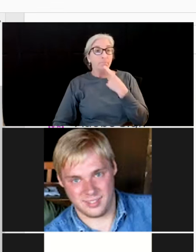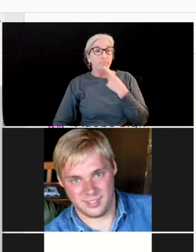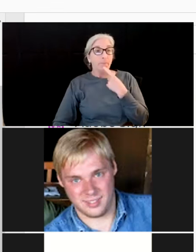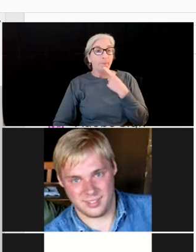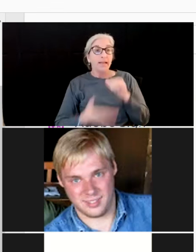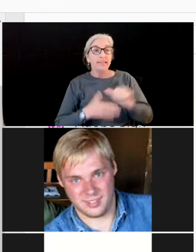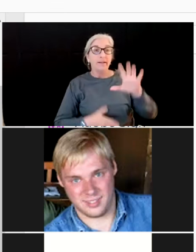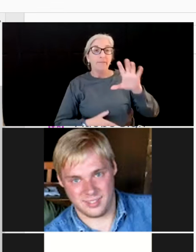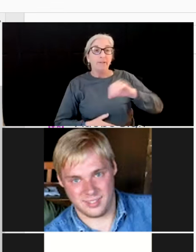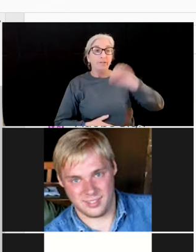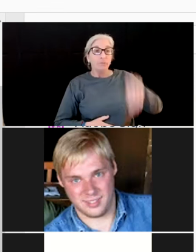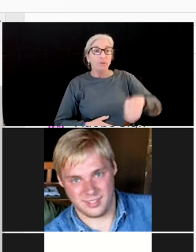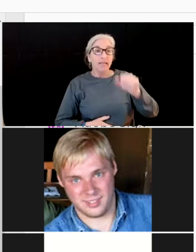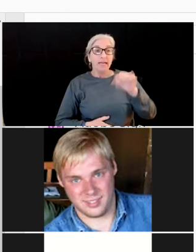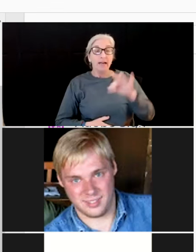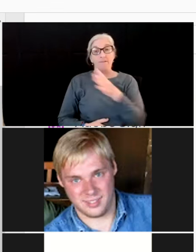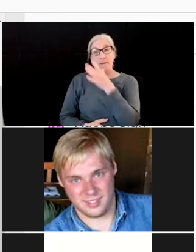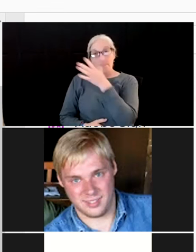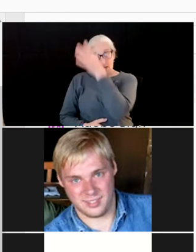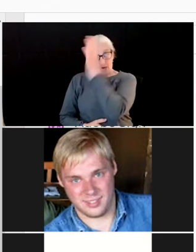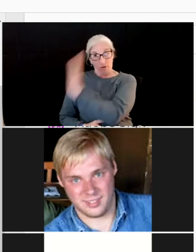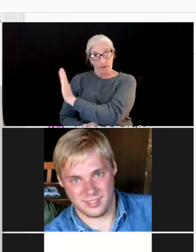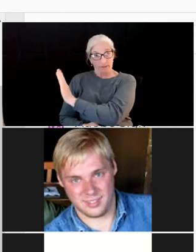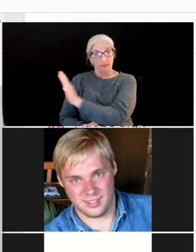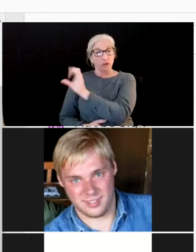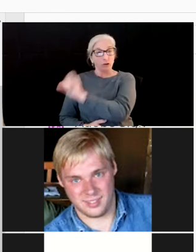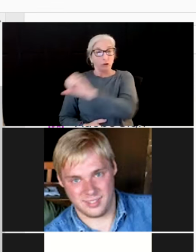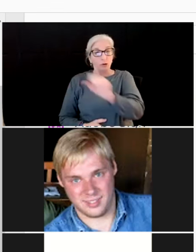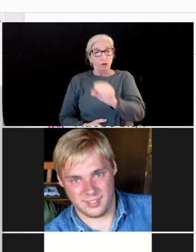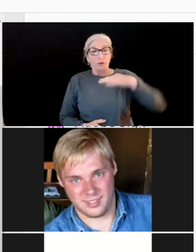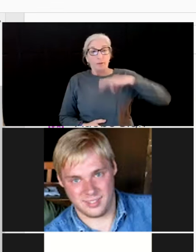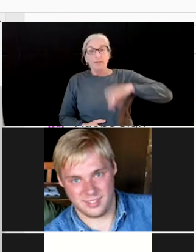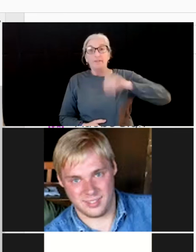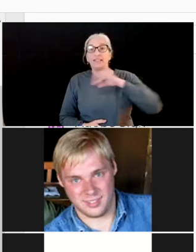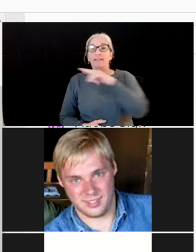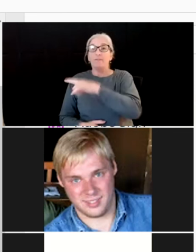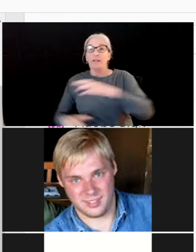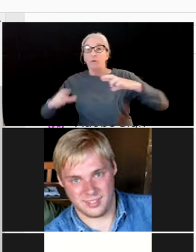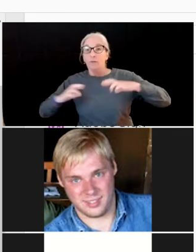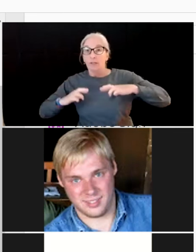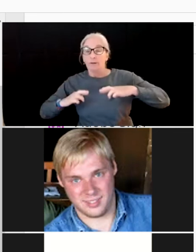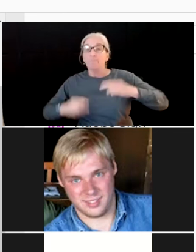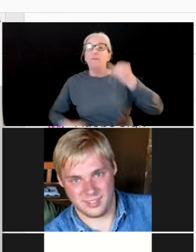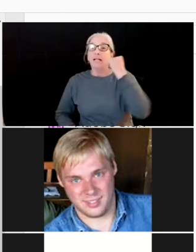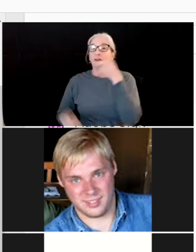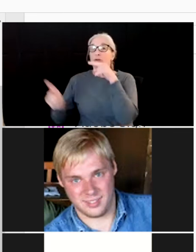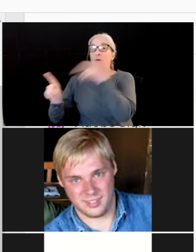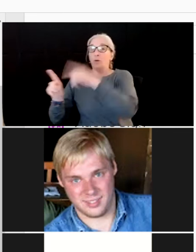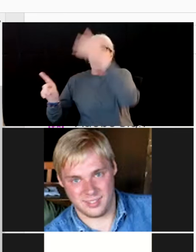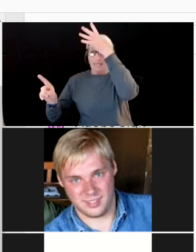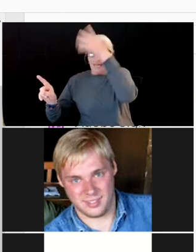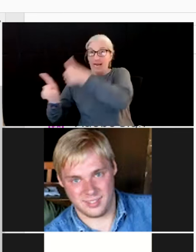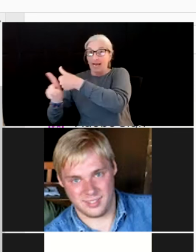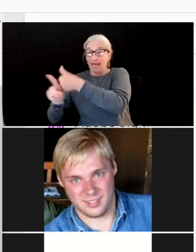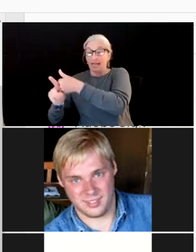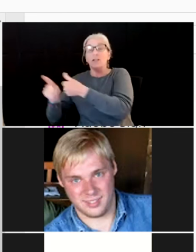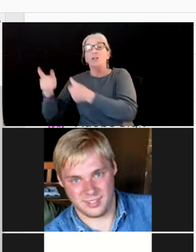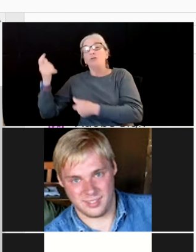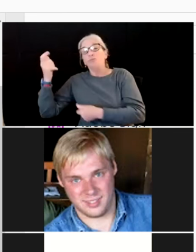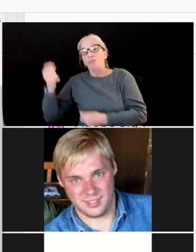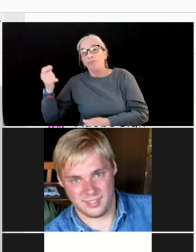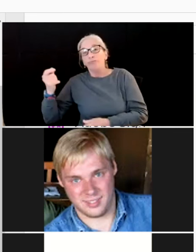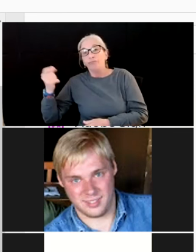50% of the parent's SS benefits if parents retired. So let's say Joe Smith continues to collect Social